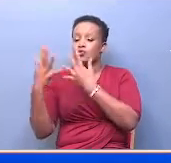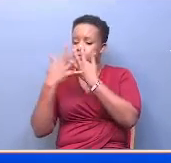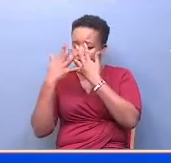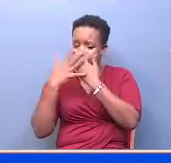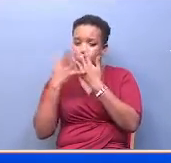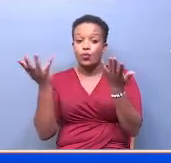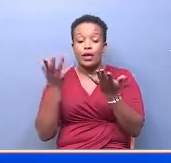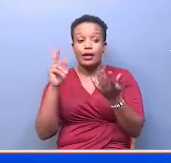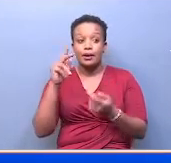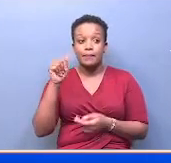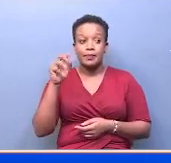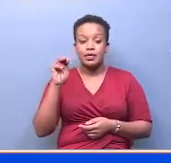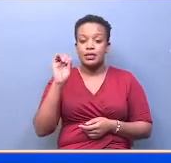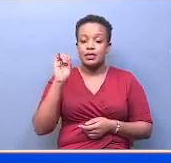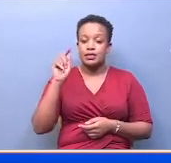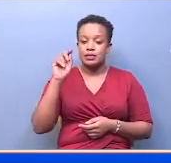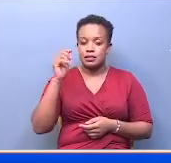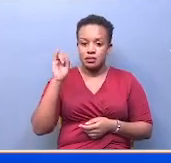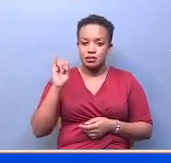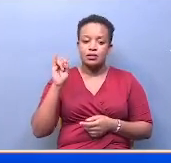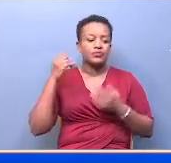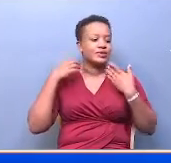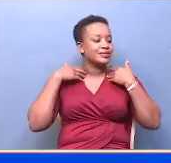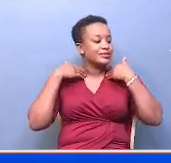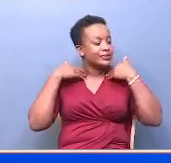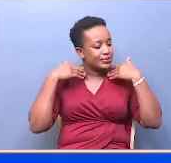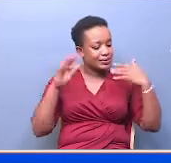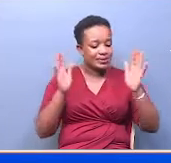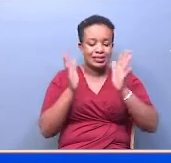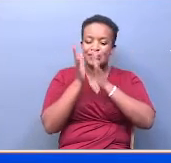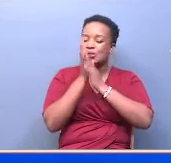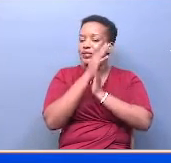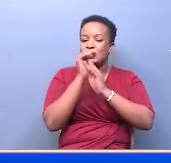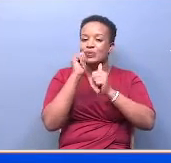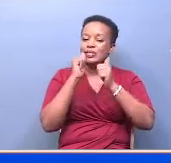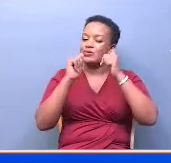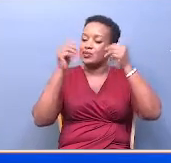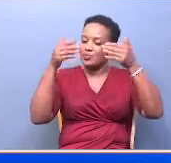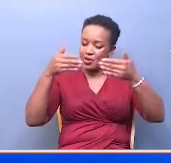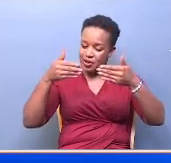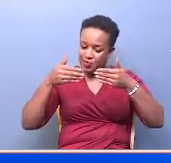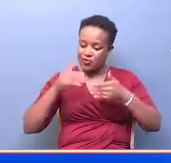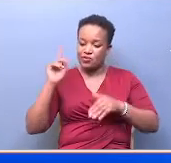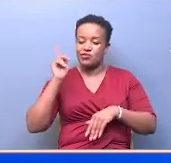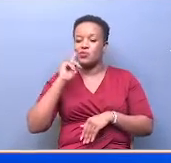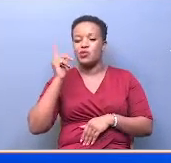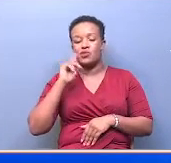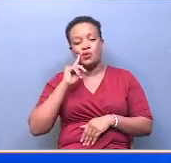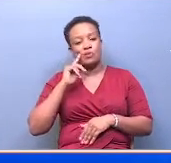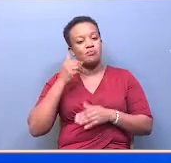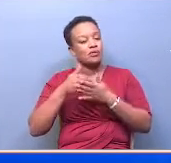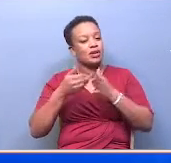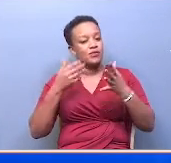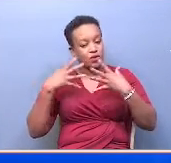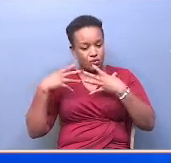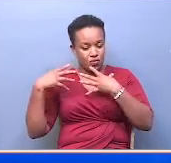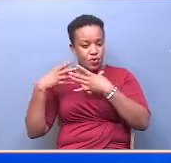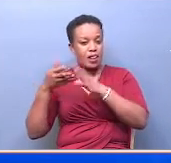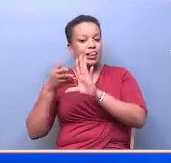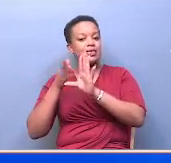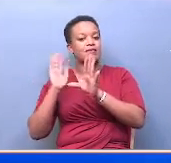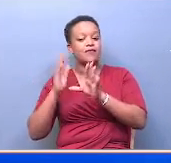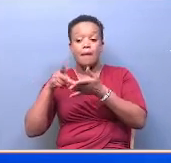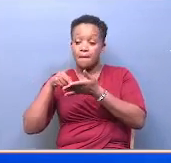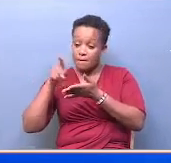kesho? We don't want a legacy yenye tutaletewa kesho kabla uondoke kwa kiti. Pay our contractors,